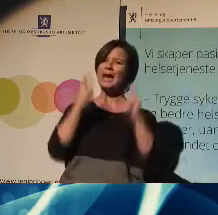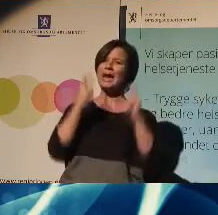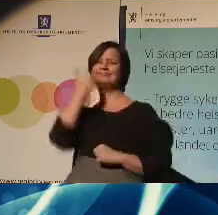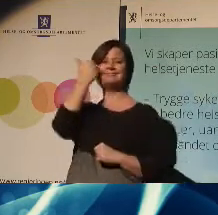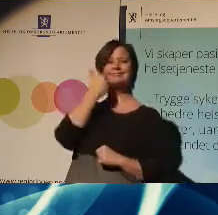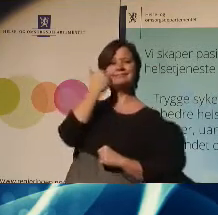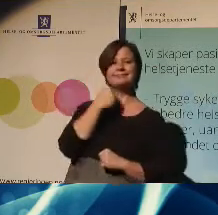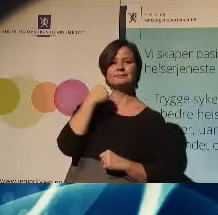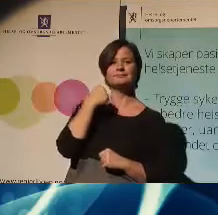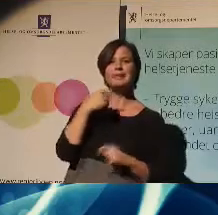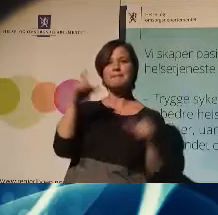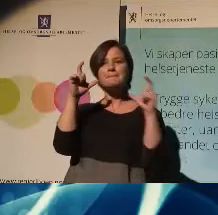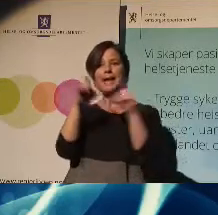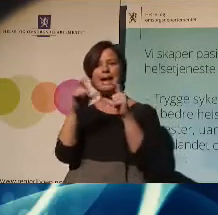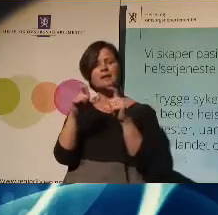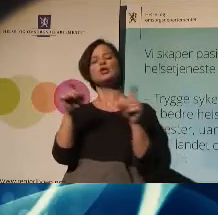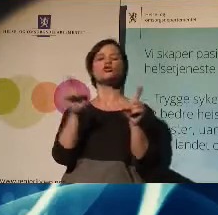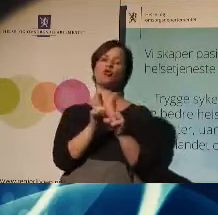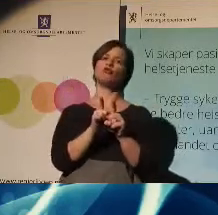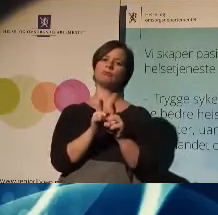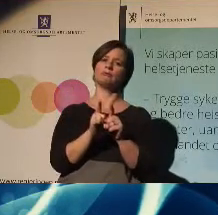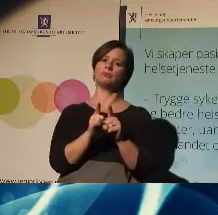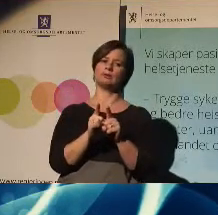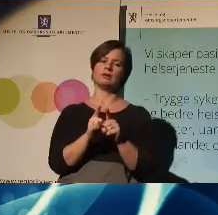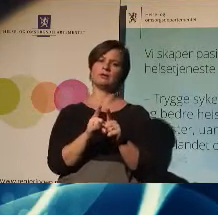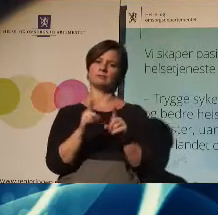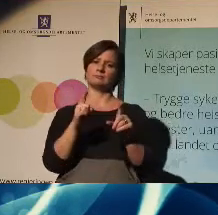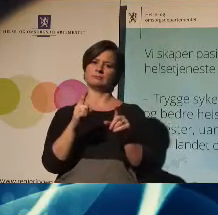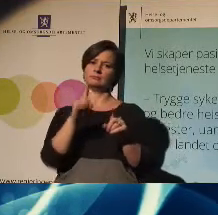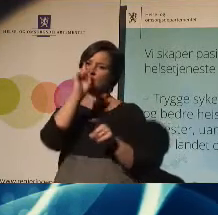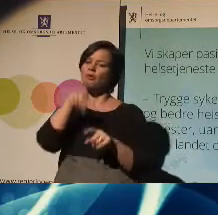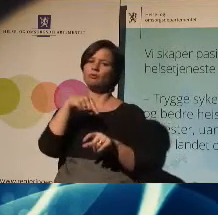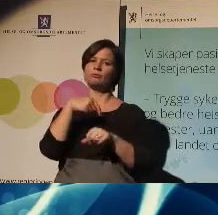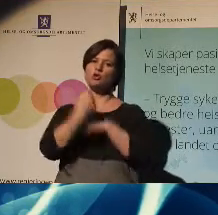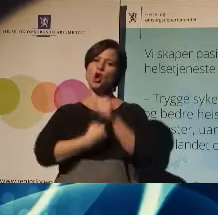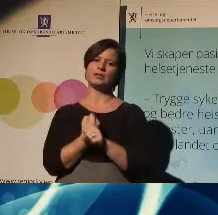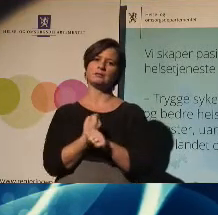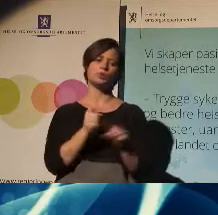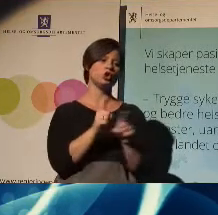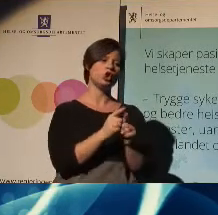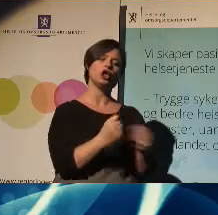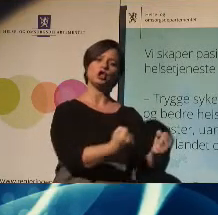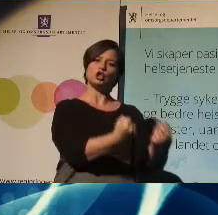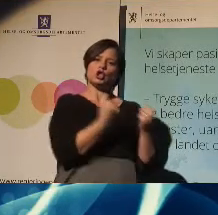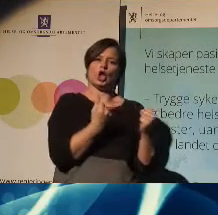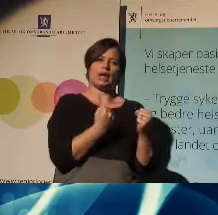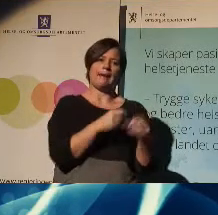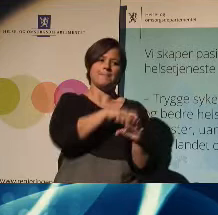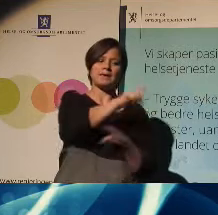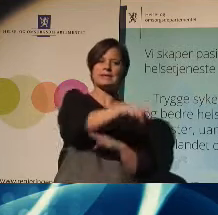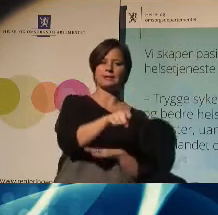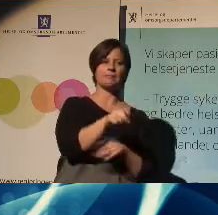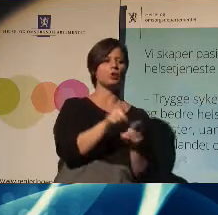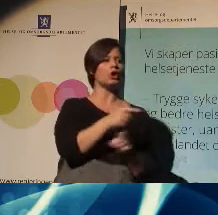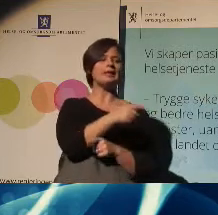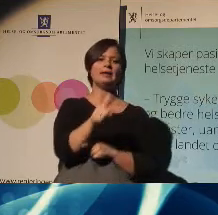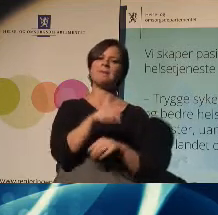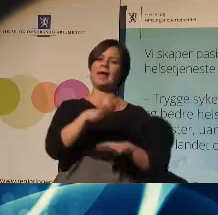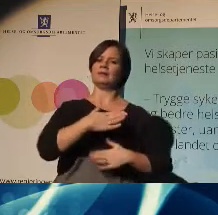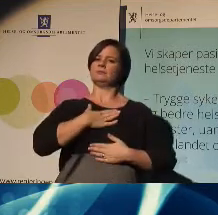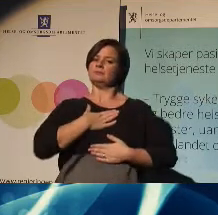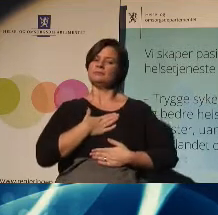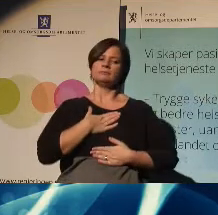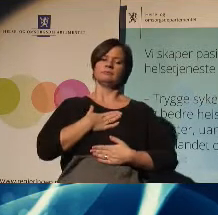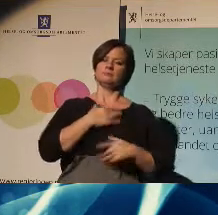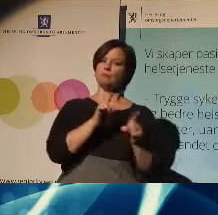But this is how it goes. This is empowering patients. You can even review where she's working. And this gives patients comfort while they're sitting in their